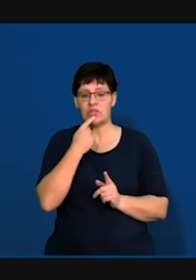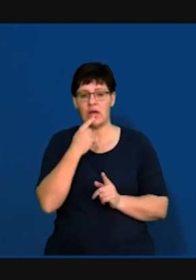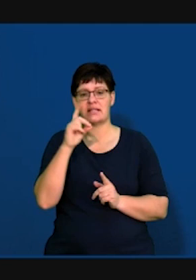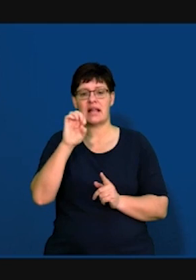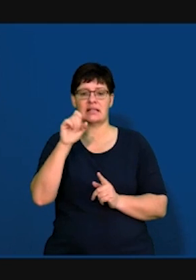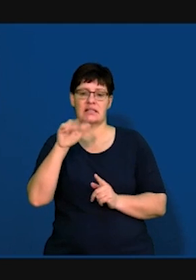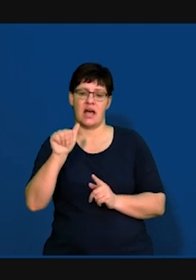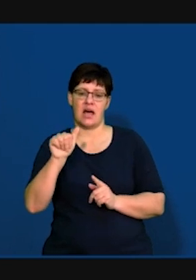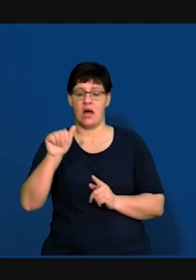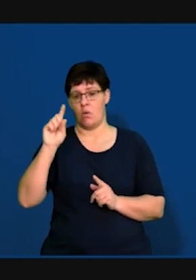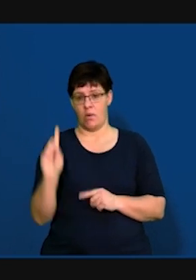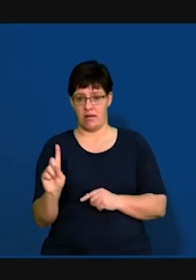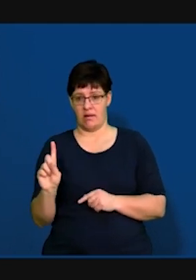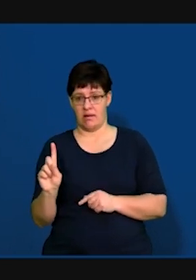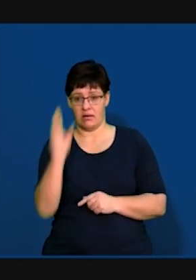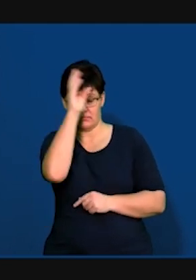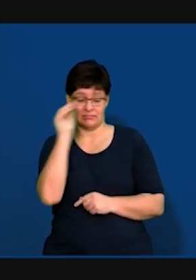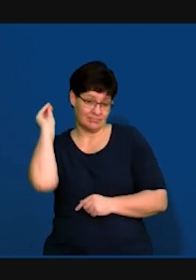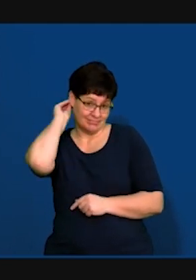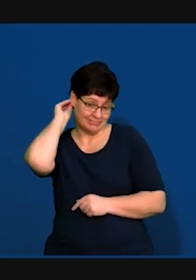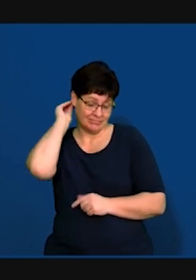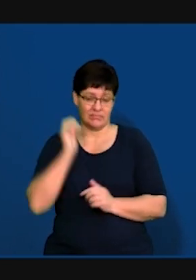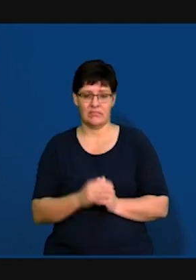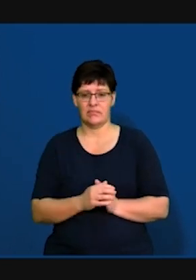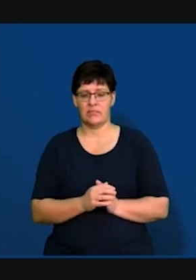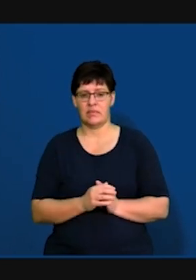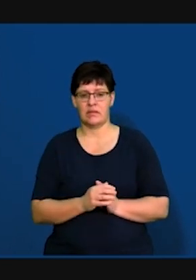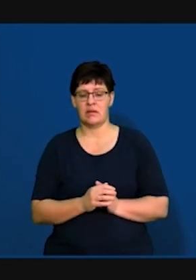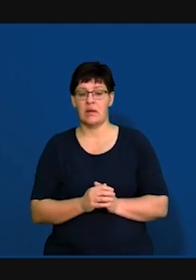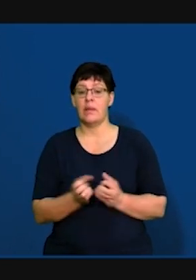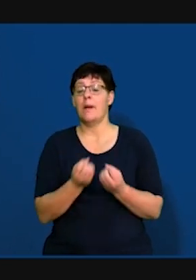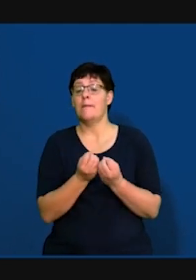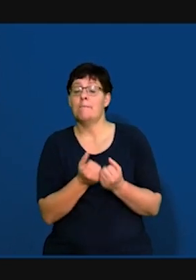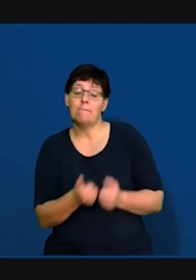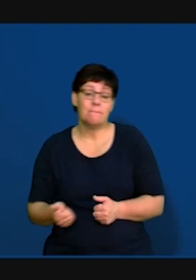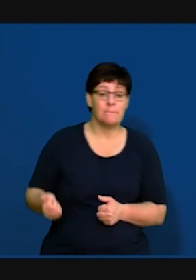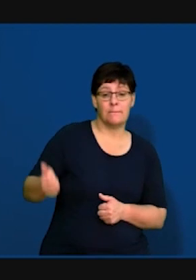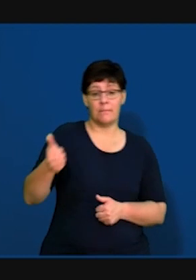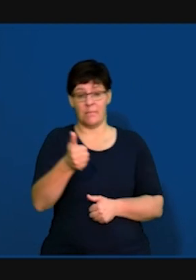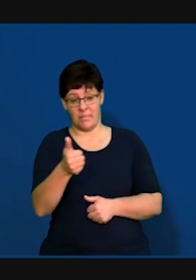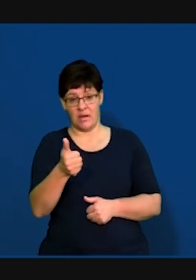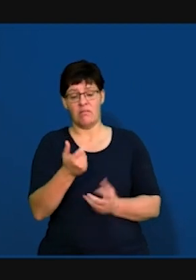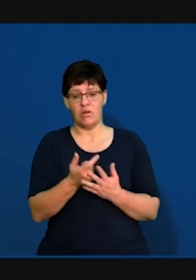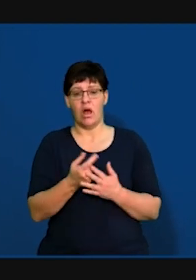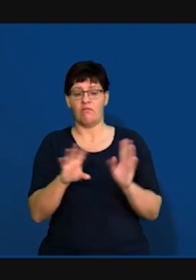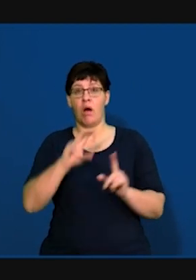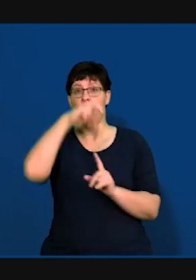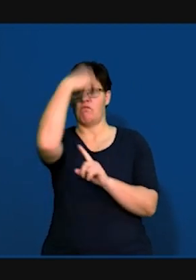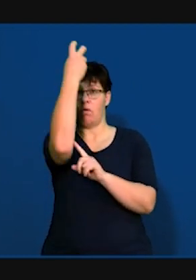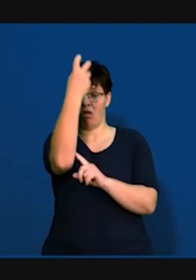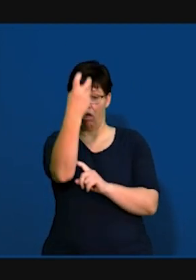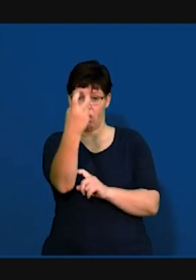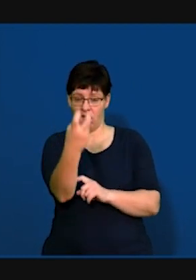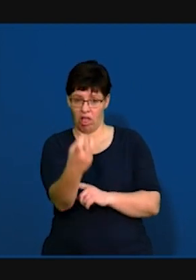Y, okay? So take note of that as well. But the main idea behind free-falling objects or